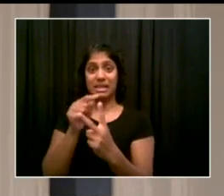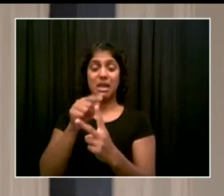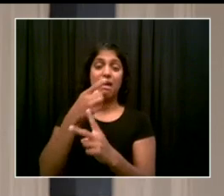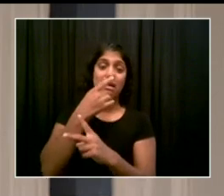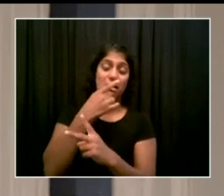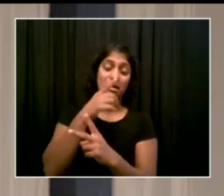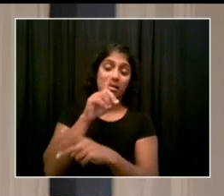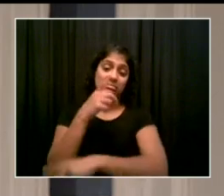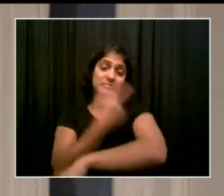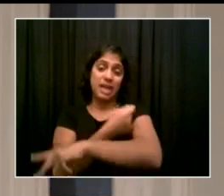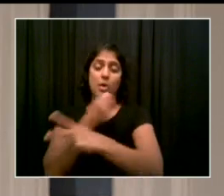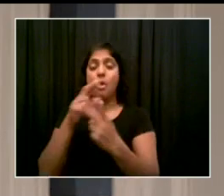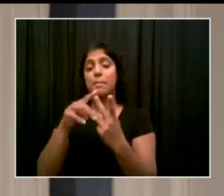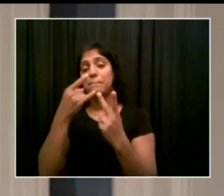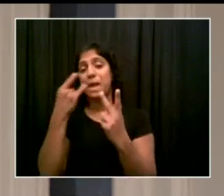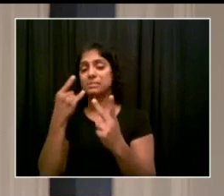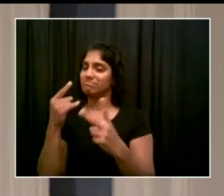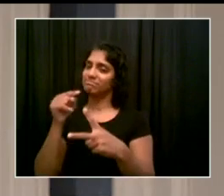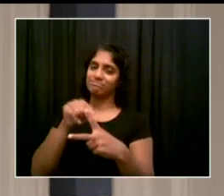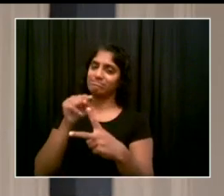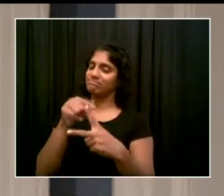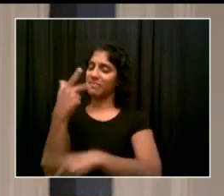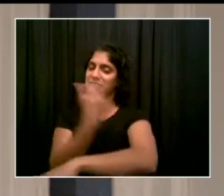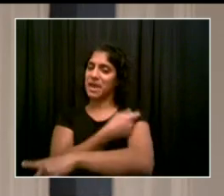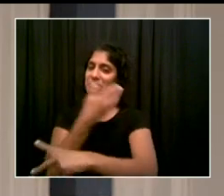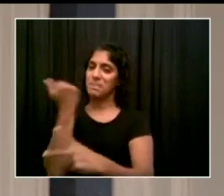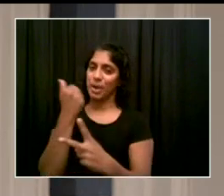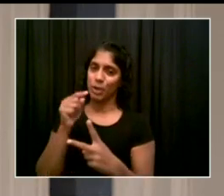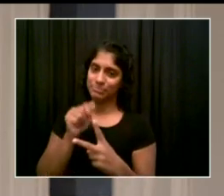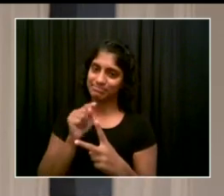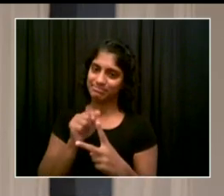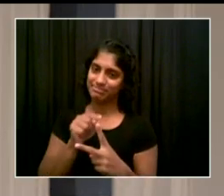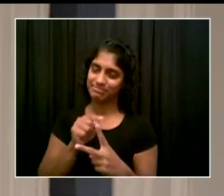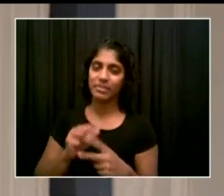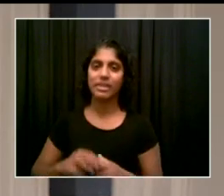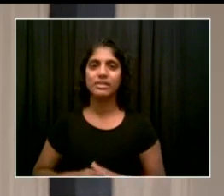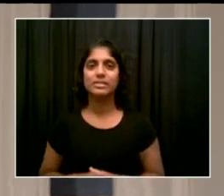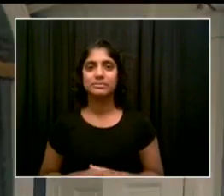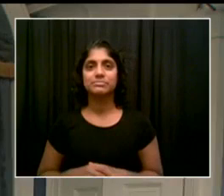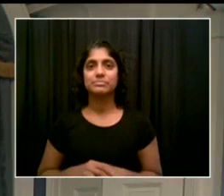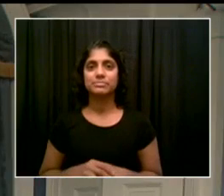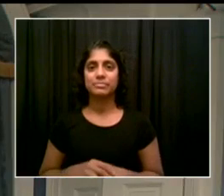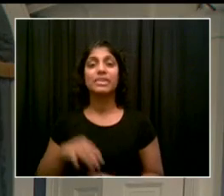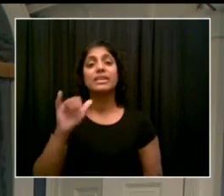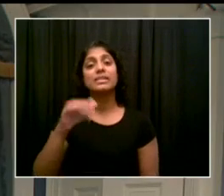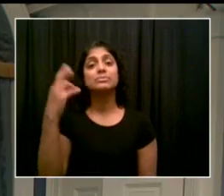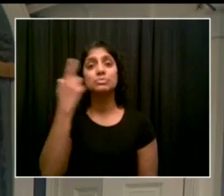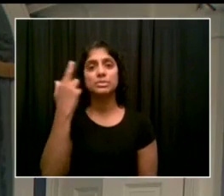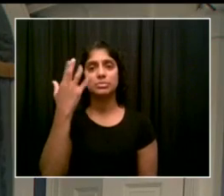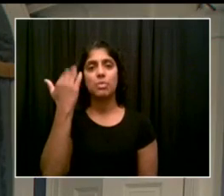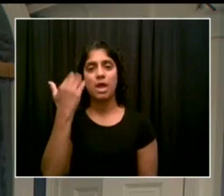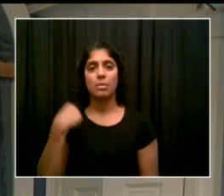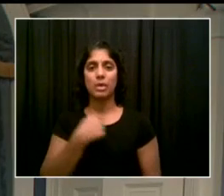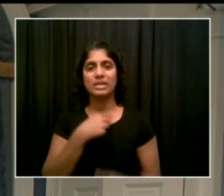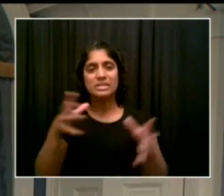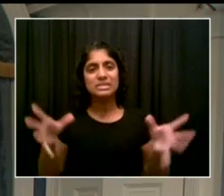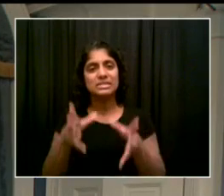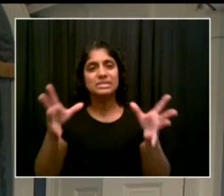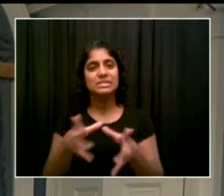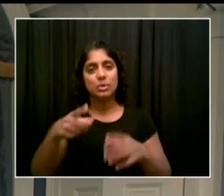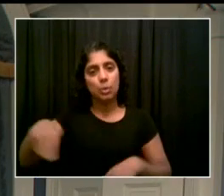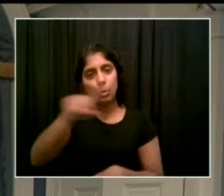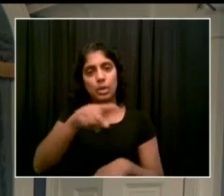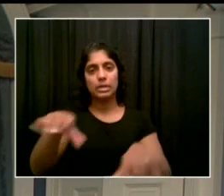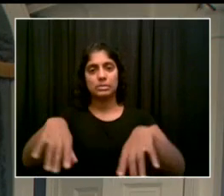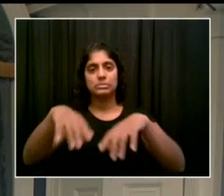power of enforcing a mask mandate. Thank you. The next is Mike Sachs from